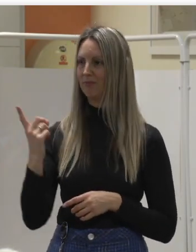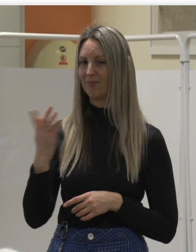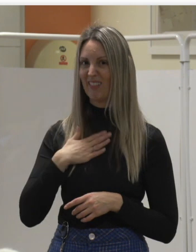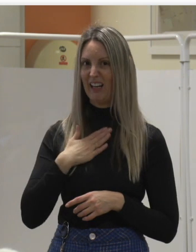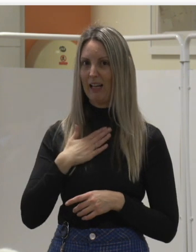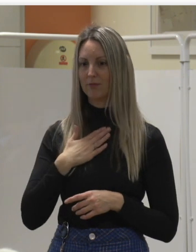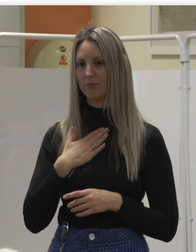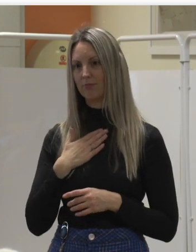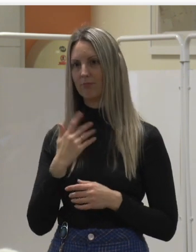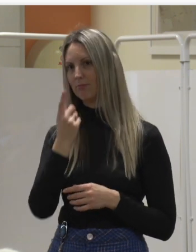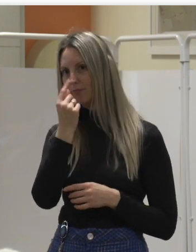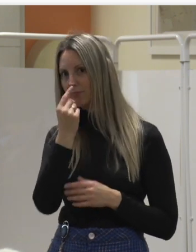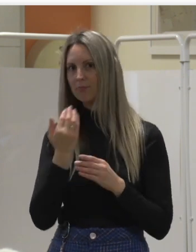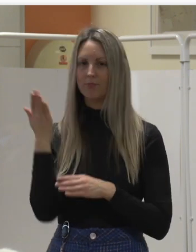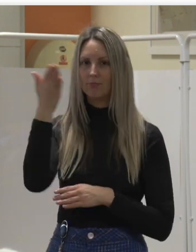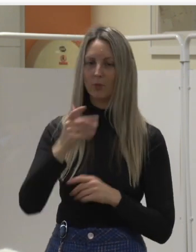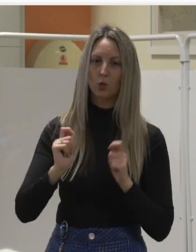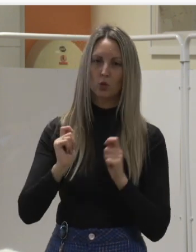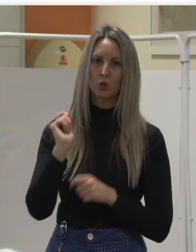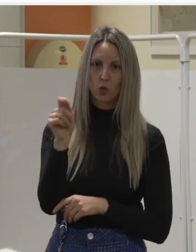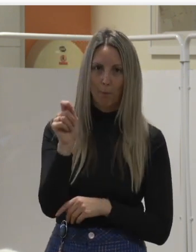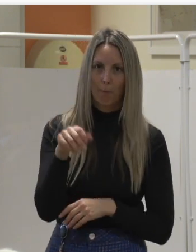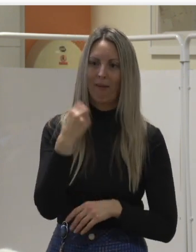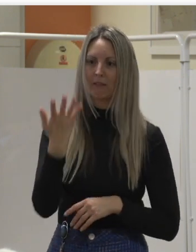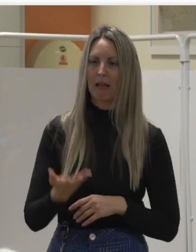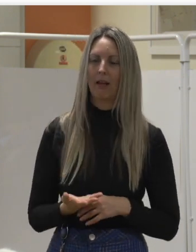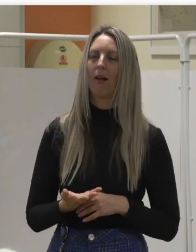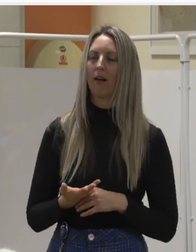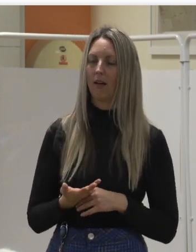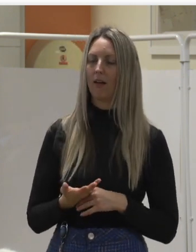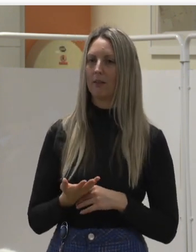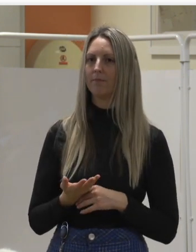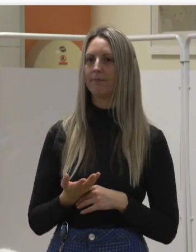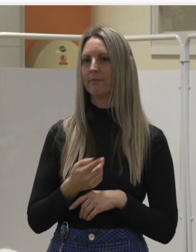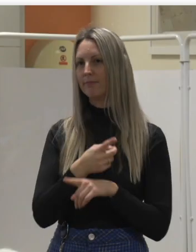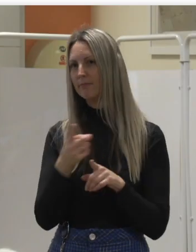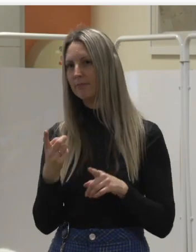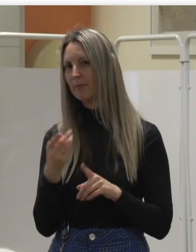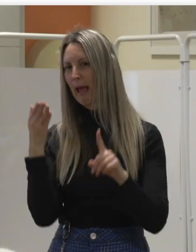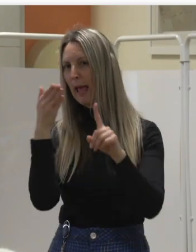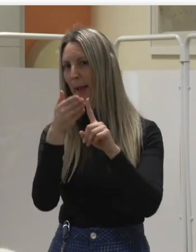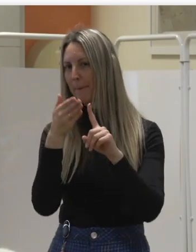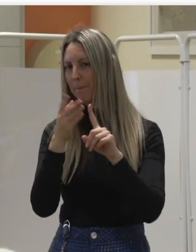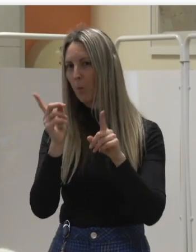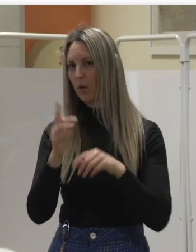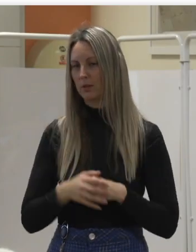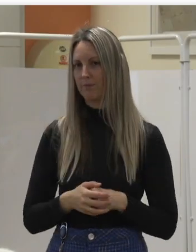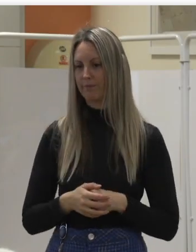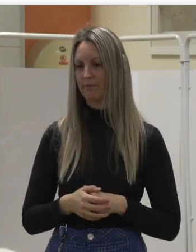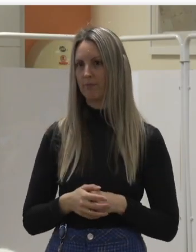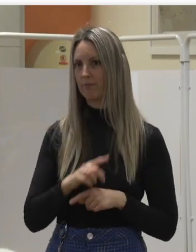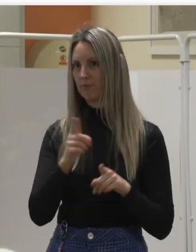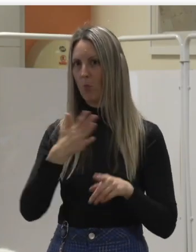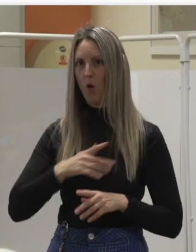So the needs are different. So you need to understand your own need, what you want when you want the treatment, and